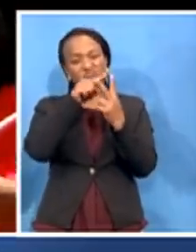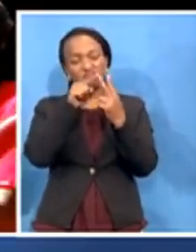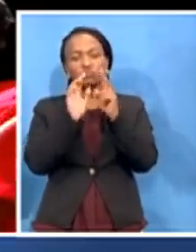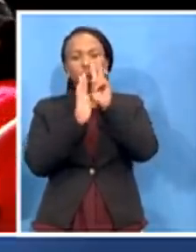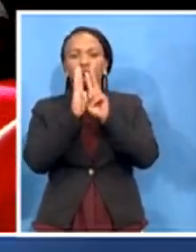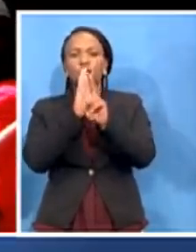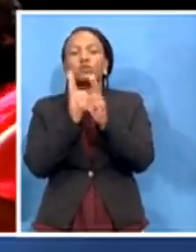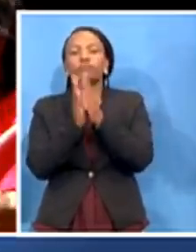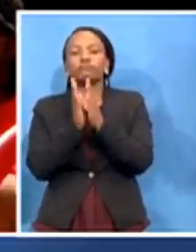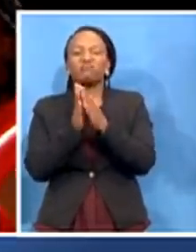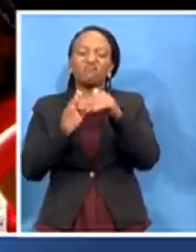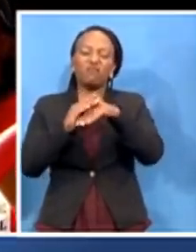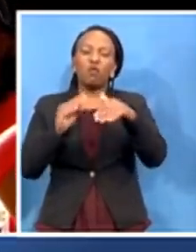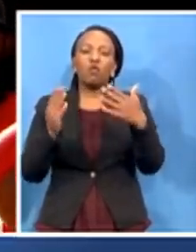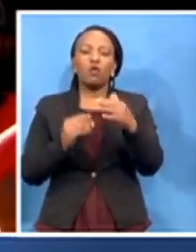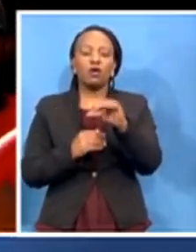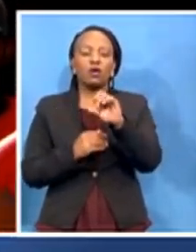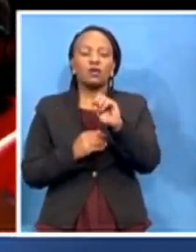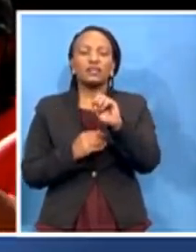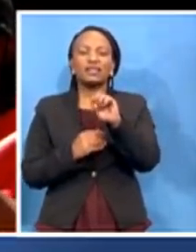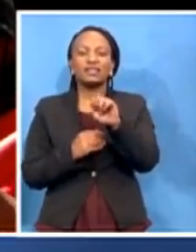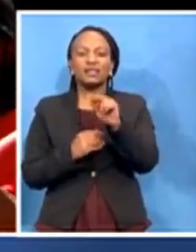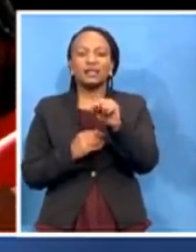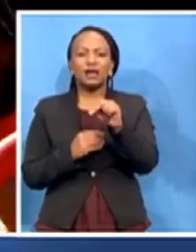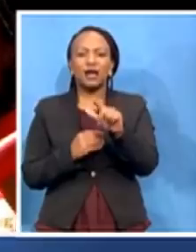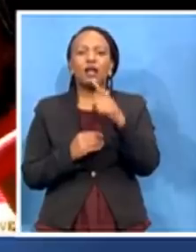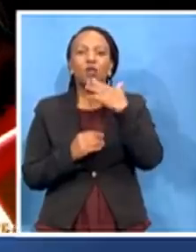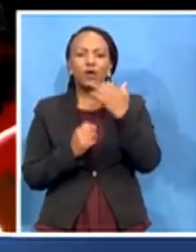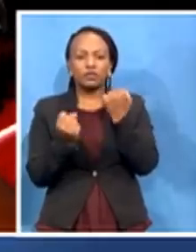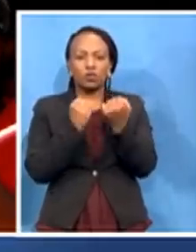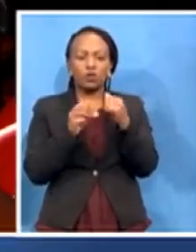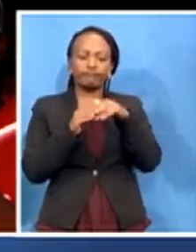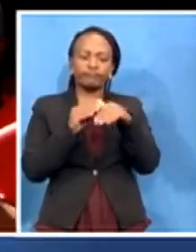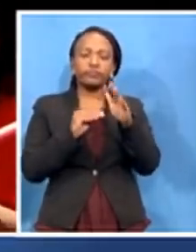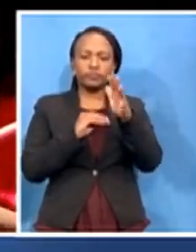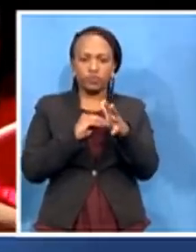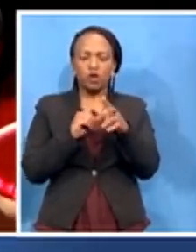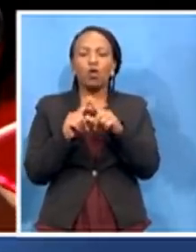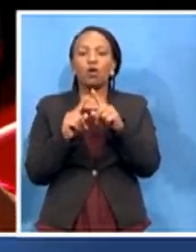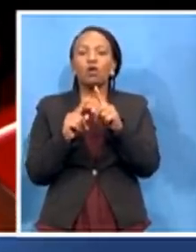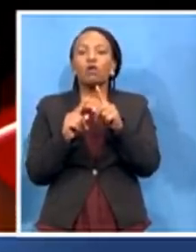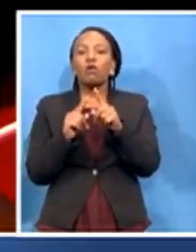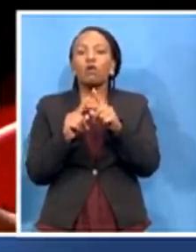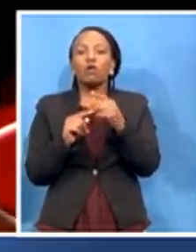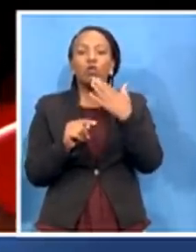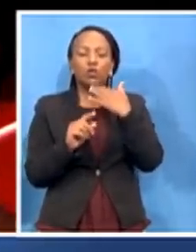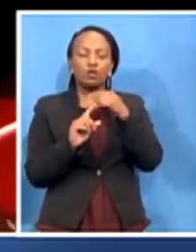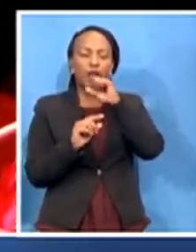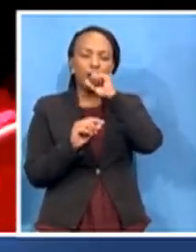Court. But we will keep you up to date. My colleagues, I'm Kele Maseko and Tabiso Hadebe, also in Senekal.